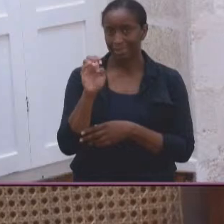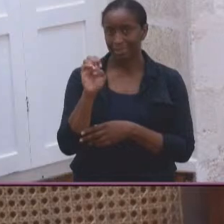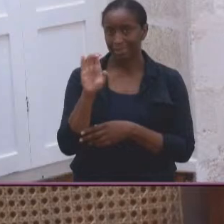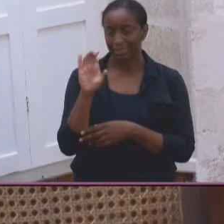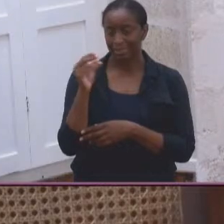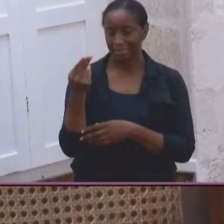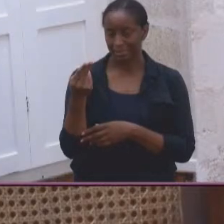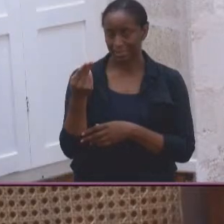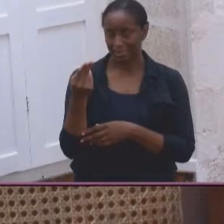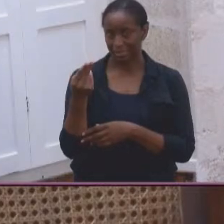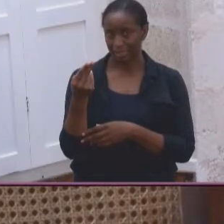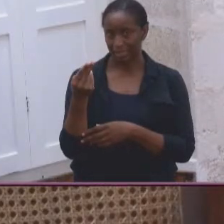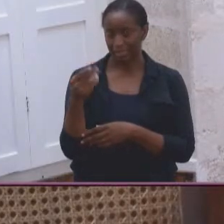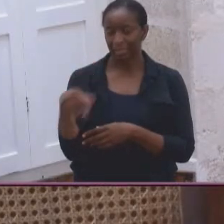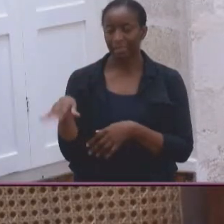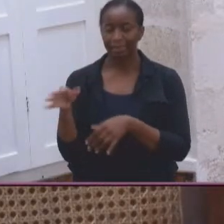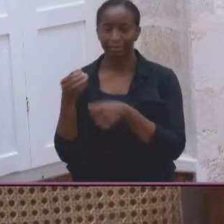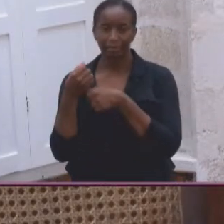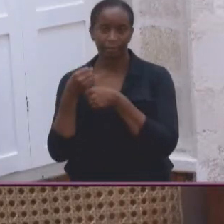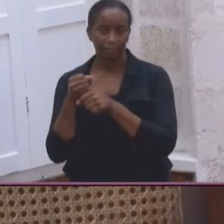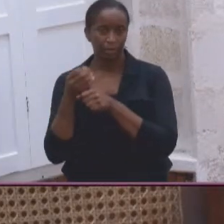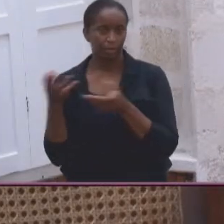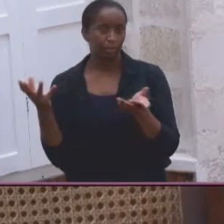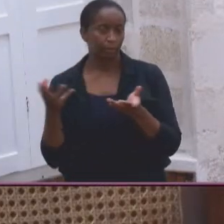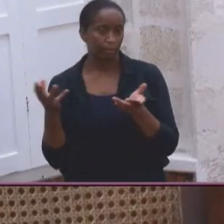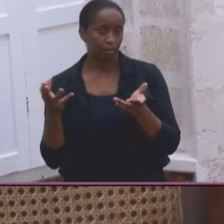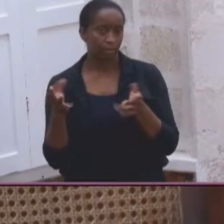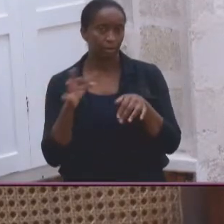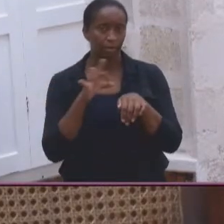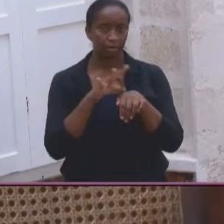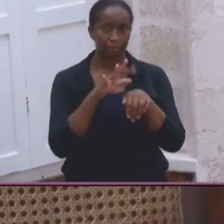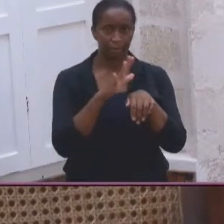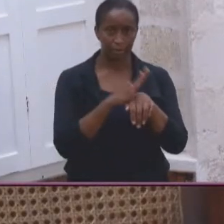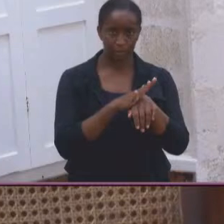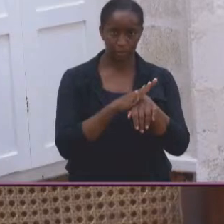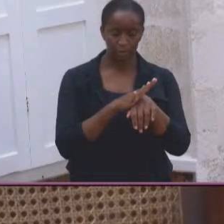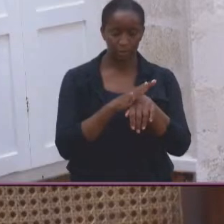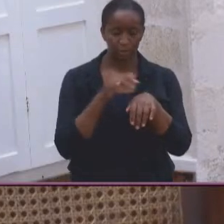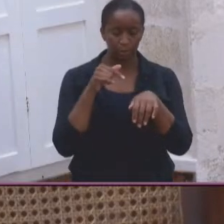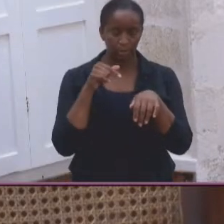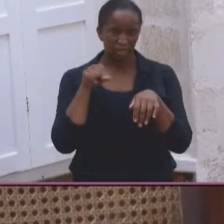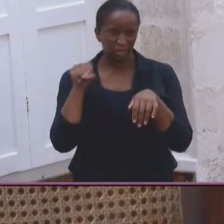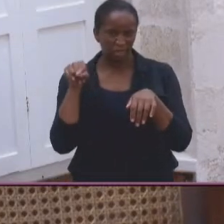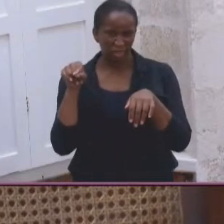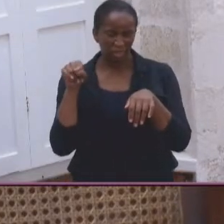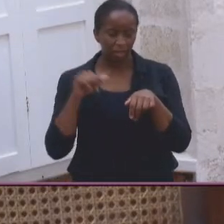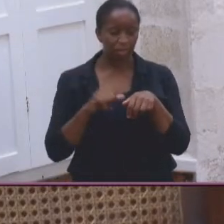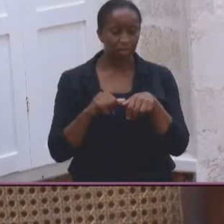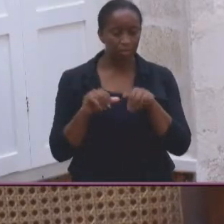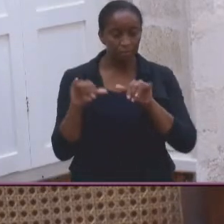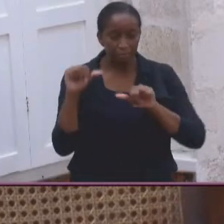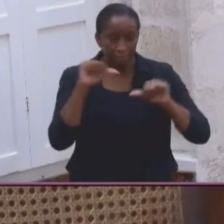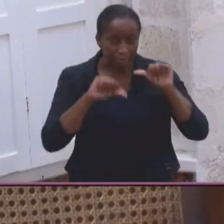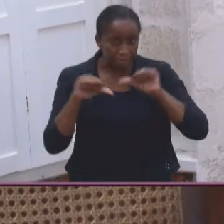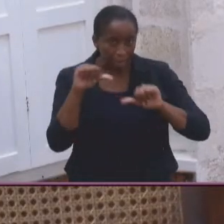which simply cannot reproduce. And once it can't reproduce, that means that the entire population